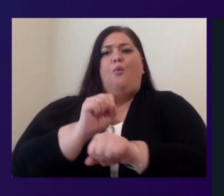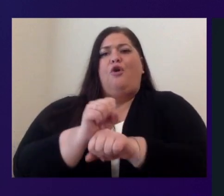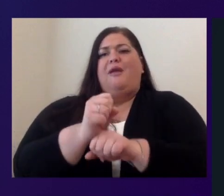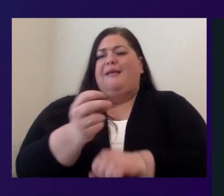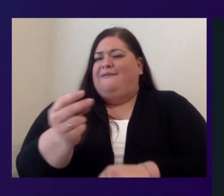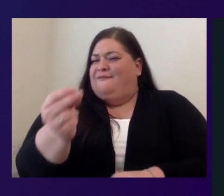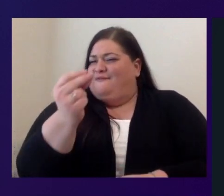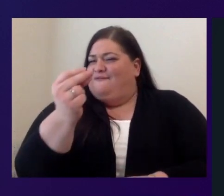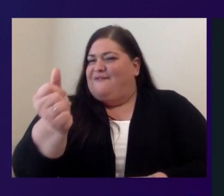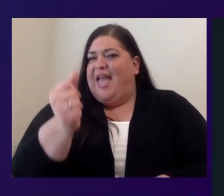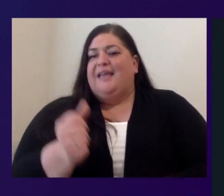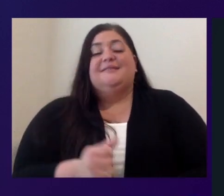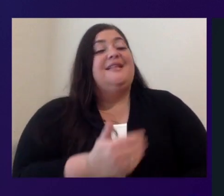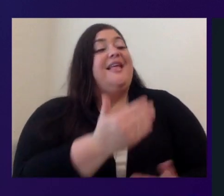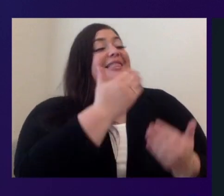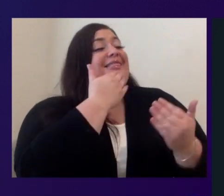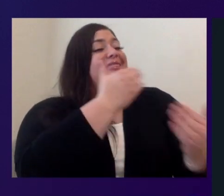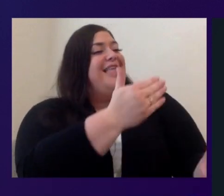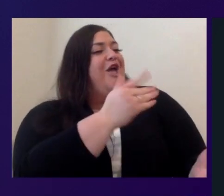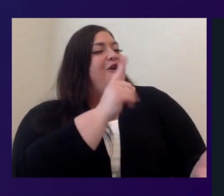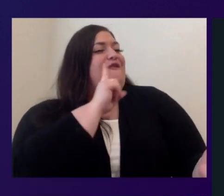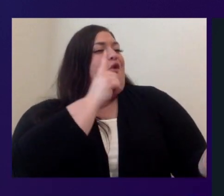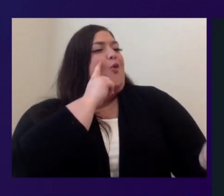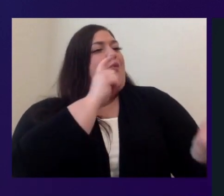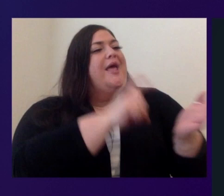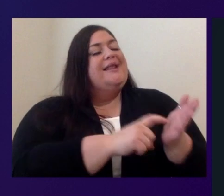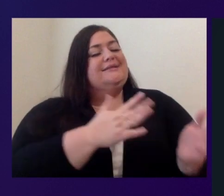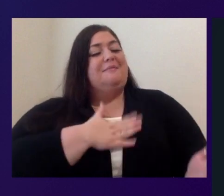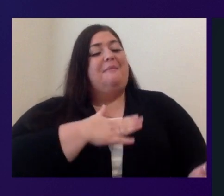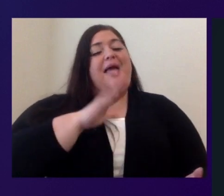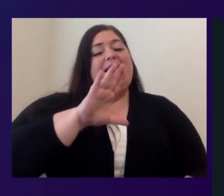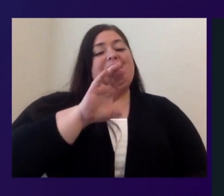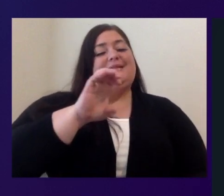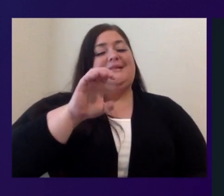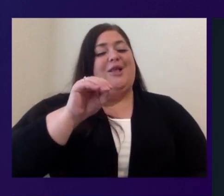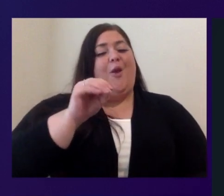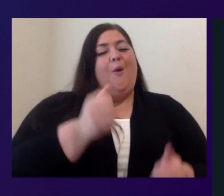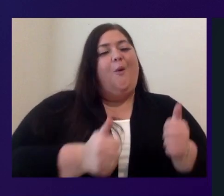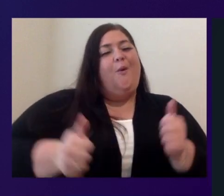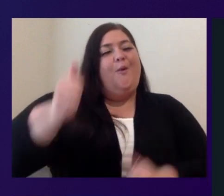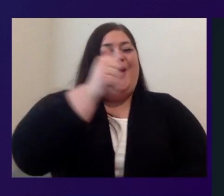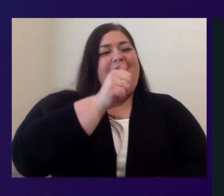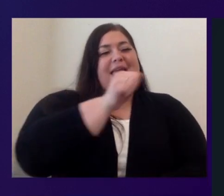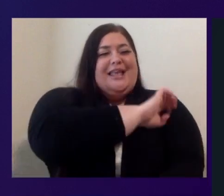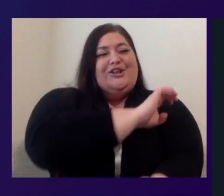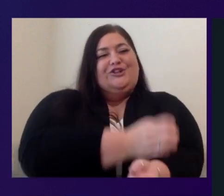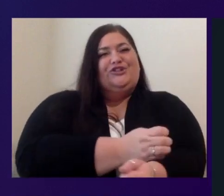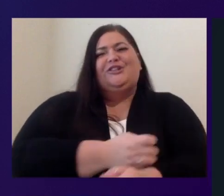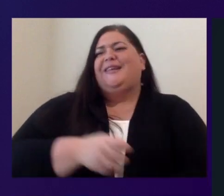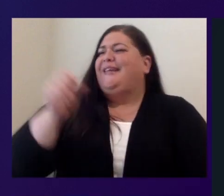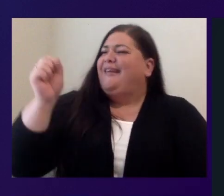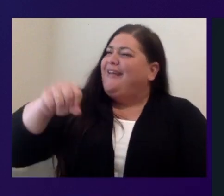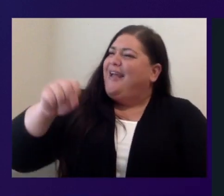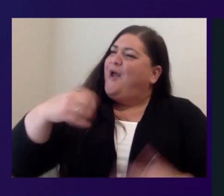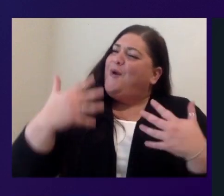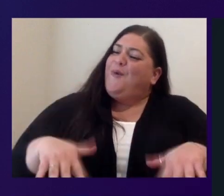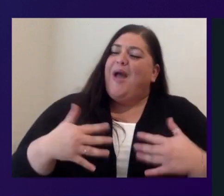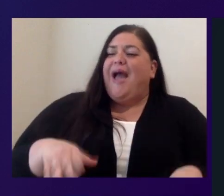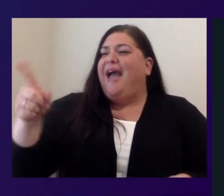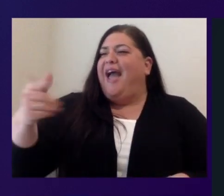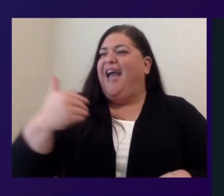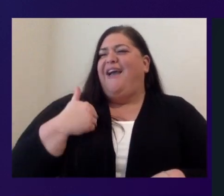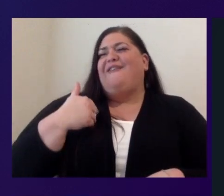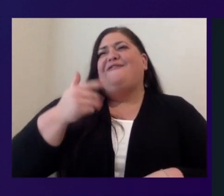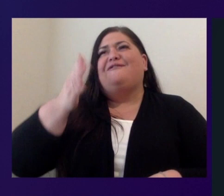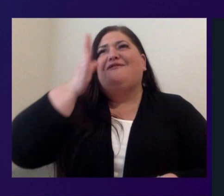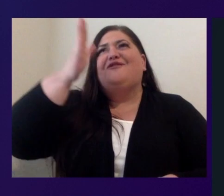the CEO energy that I give off, Hassan, by the way. Yeah, exactly. I know that's what I project out. You have bright future, man. Yeah, absolutely. So